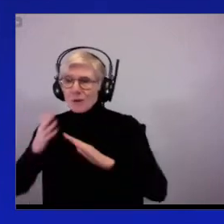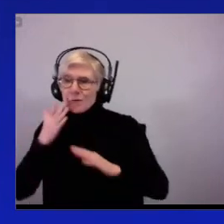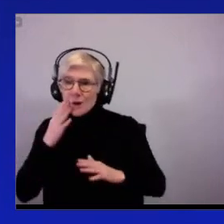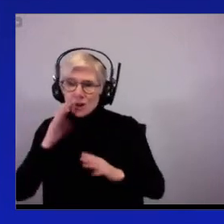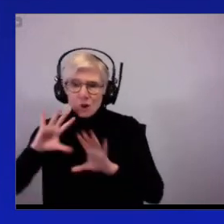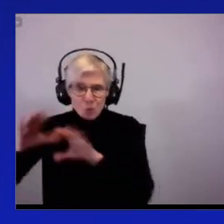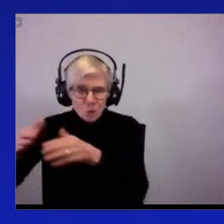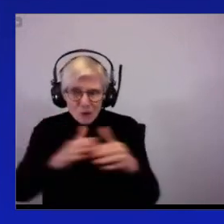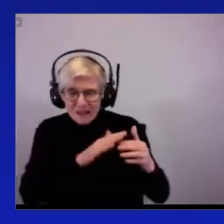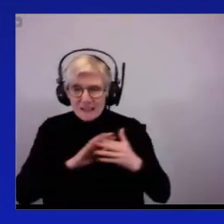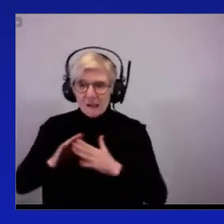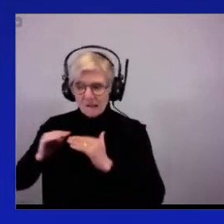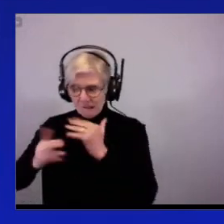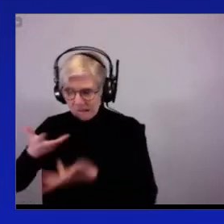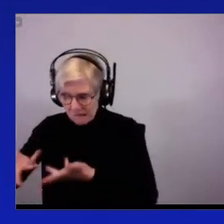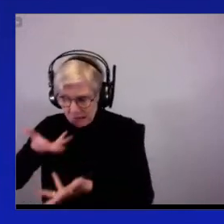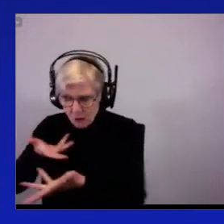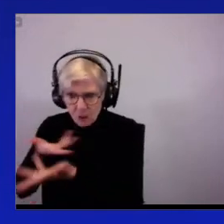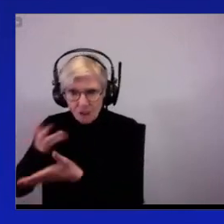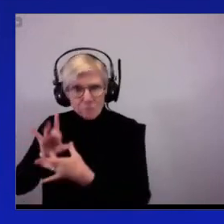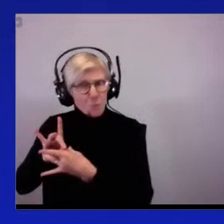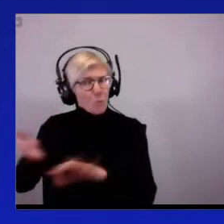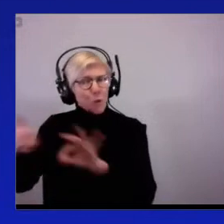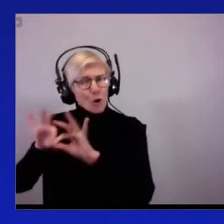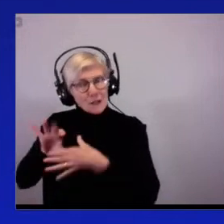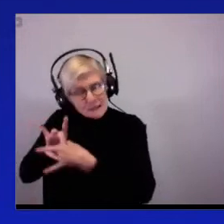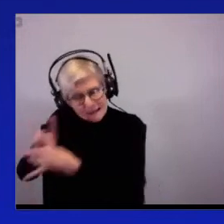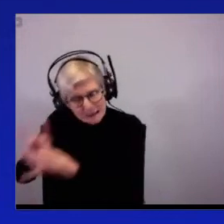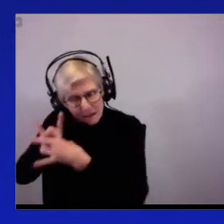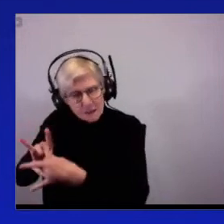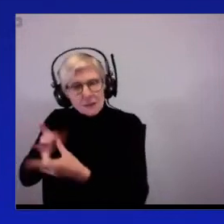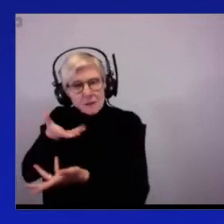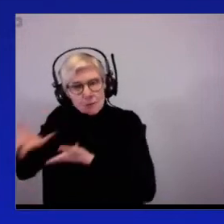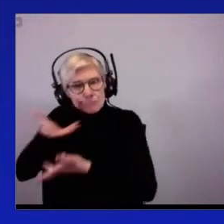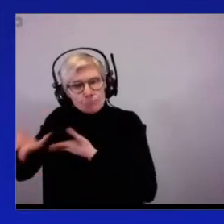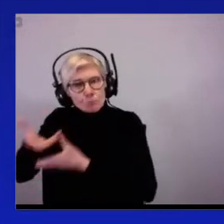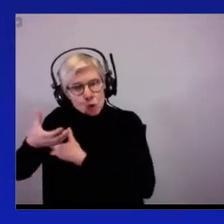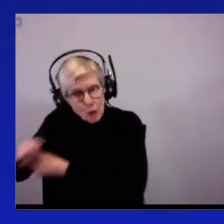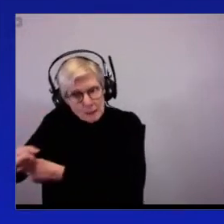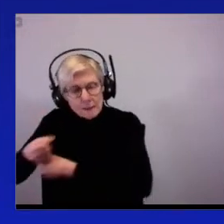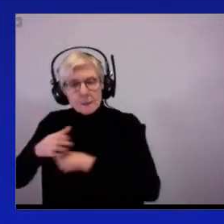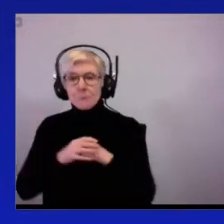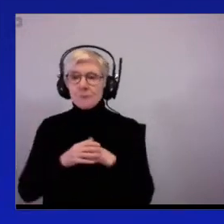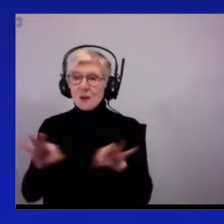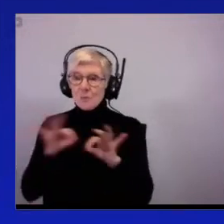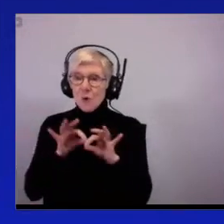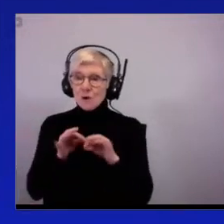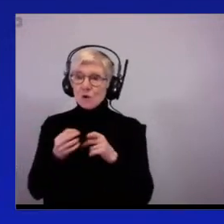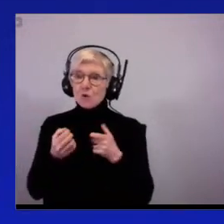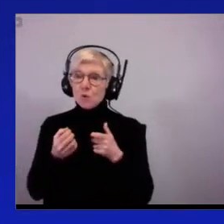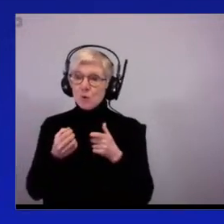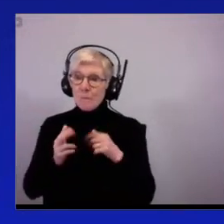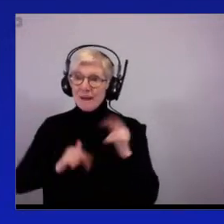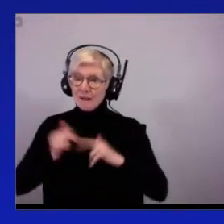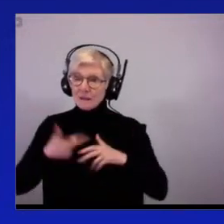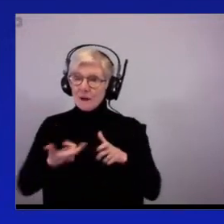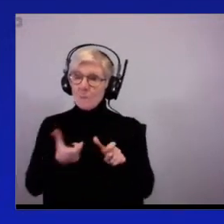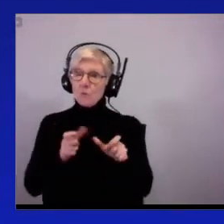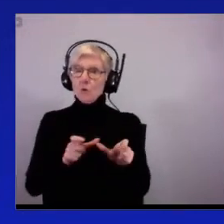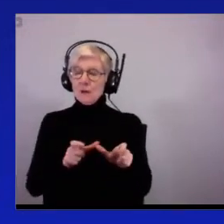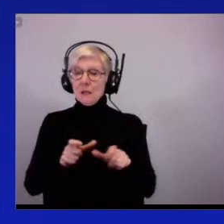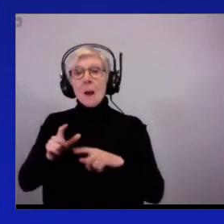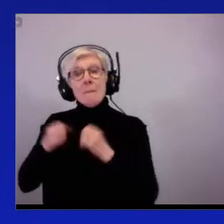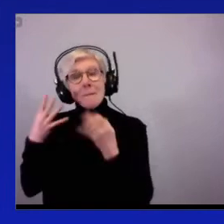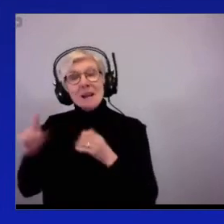biggest roadblocks to getting critical herd immunity in our community. Many members of racialized and lower income communities have a